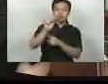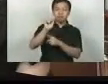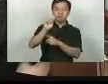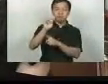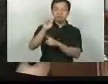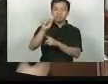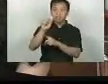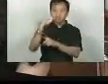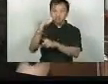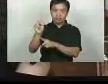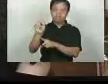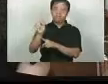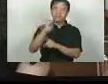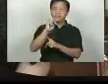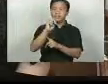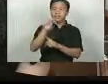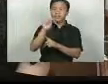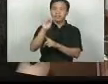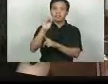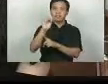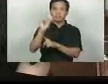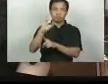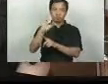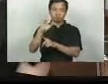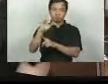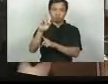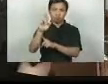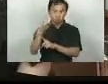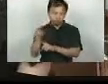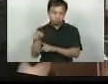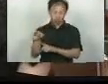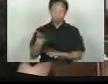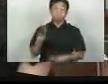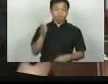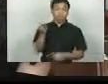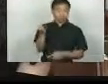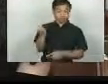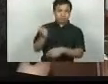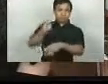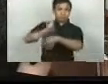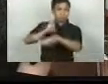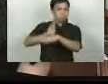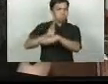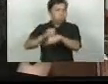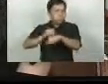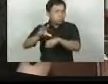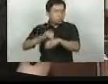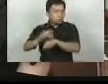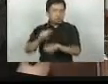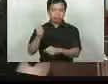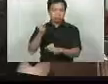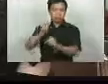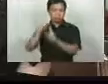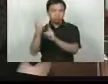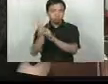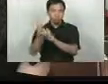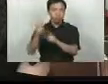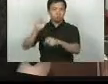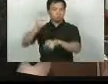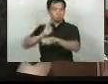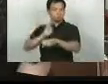Netario-Cruz. Mary Jean is a business consultant, social entrepreneur, and